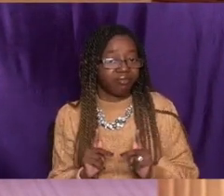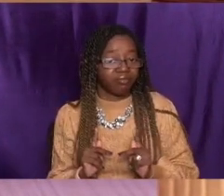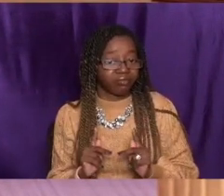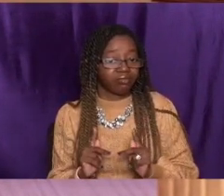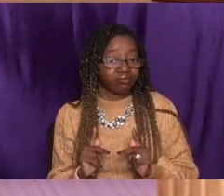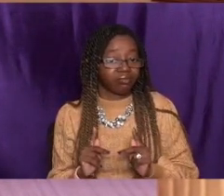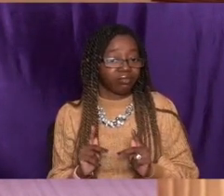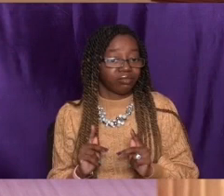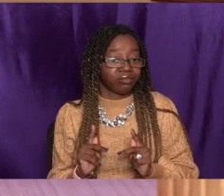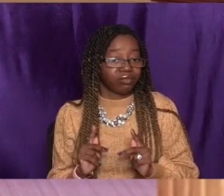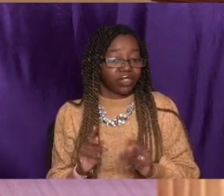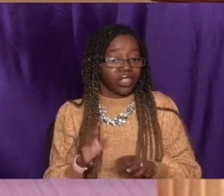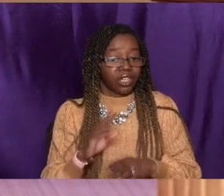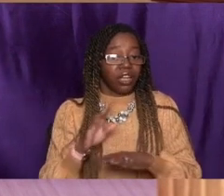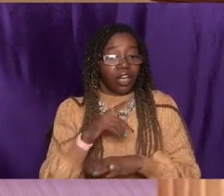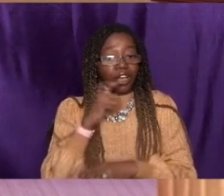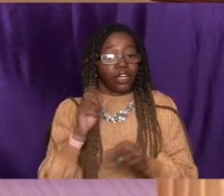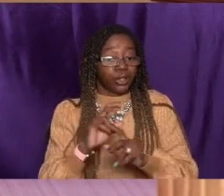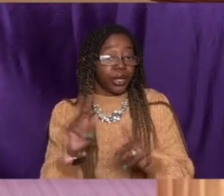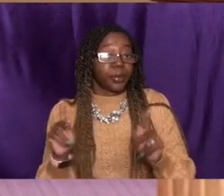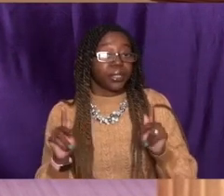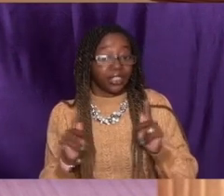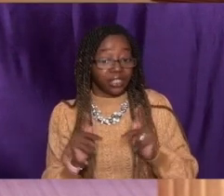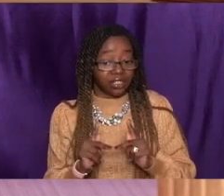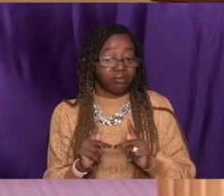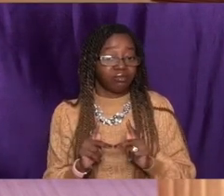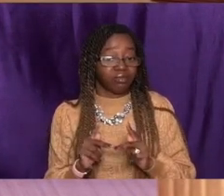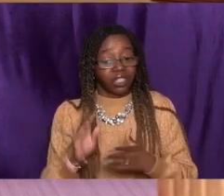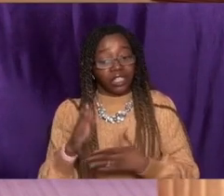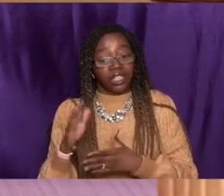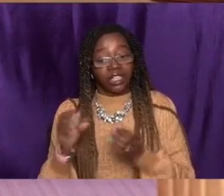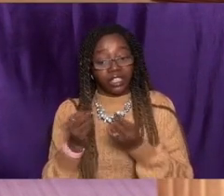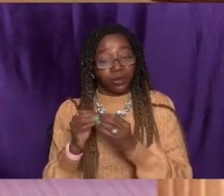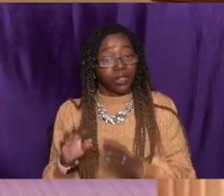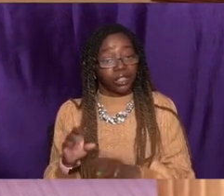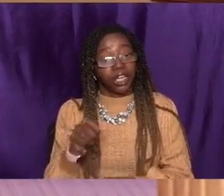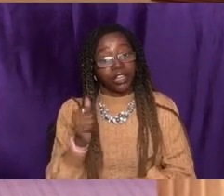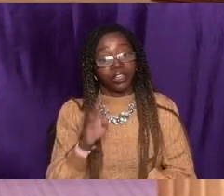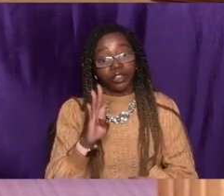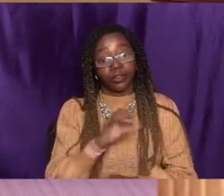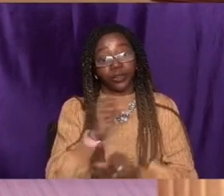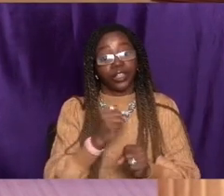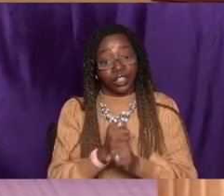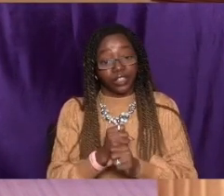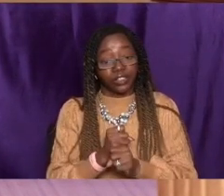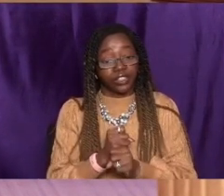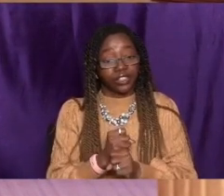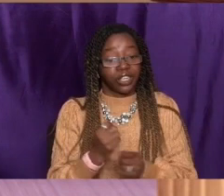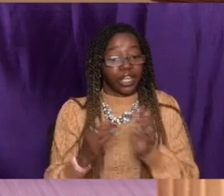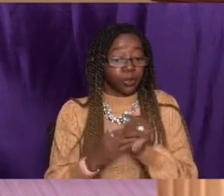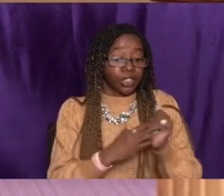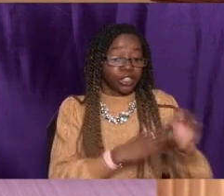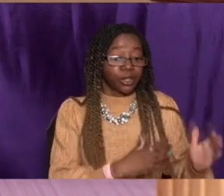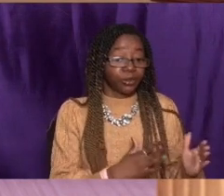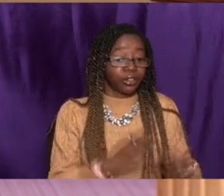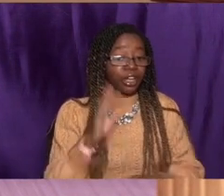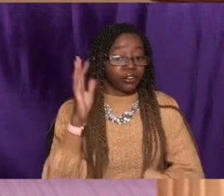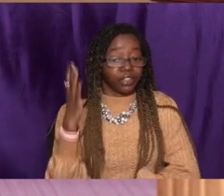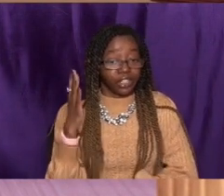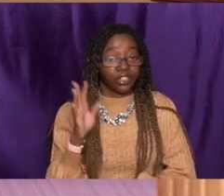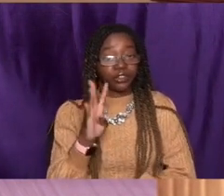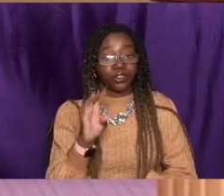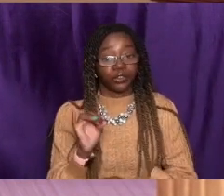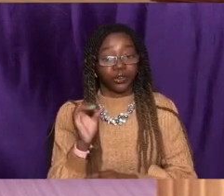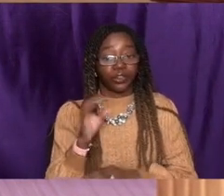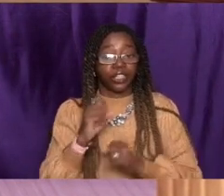But a desert called Midian. In this desert, he spent another 40 years. He was a shepherd out in the desert for 40 years. He worked for a